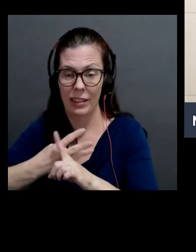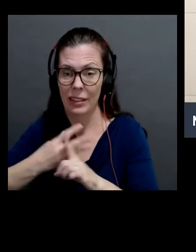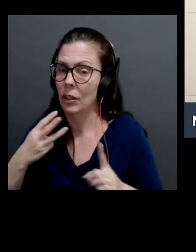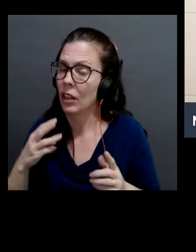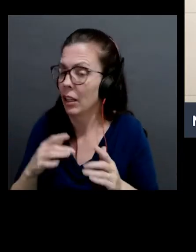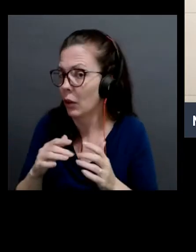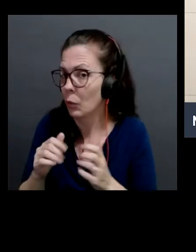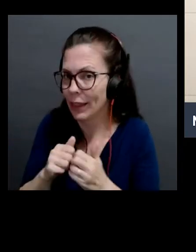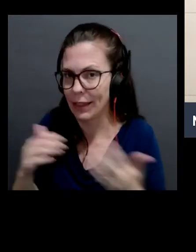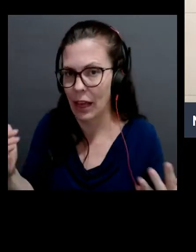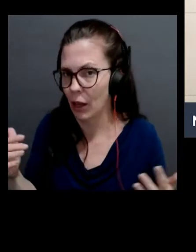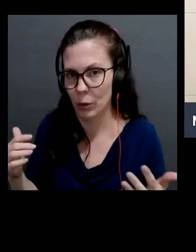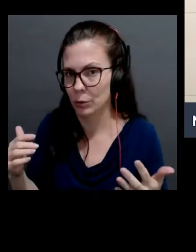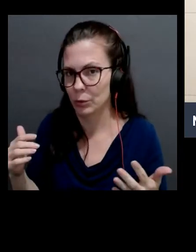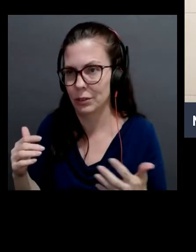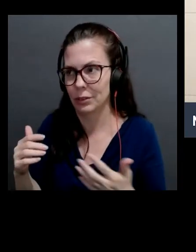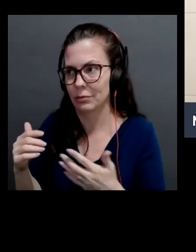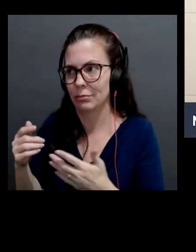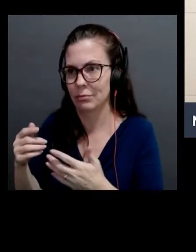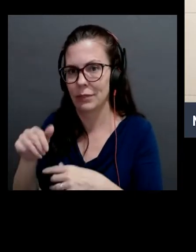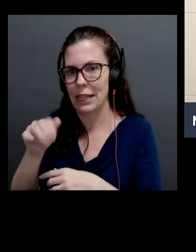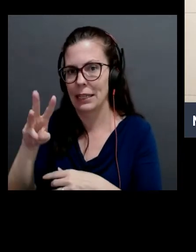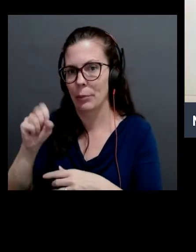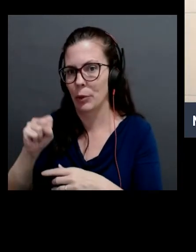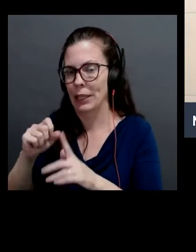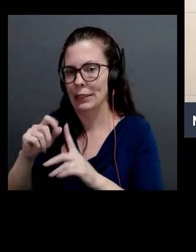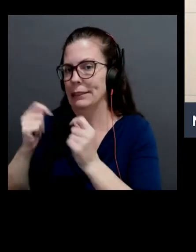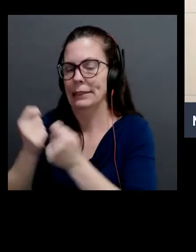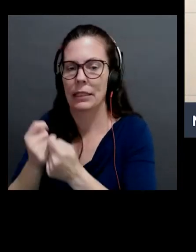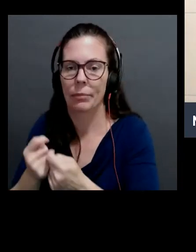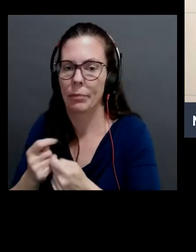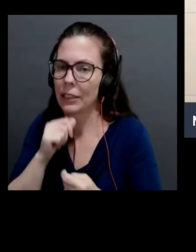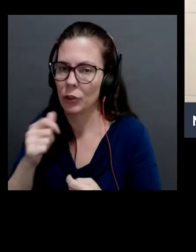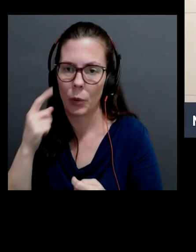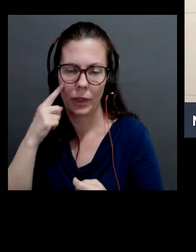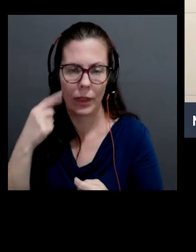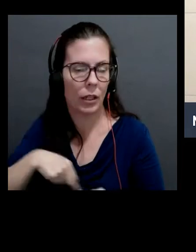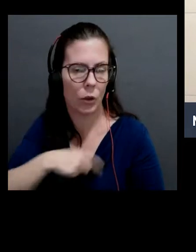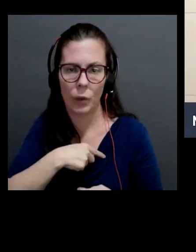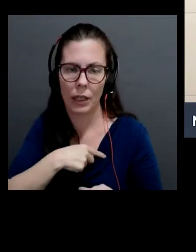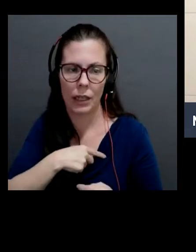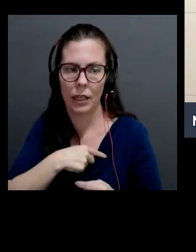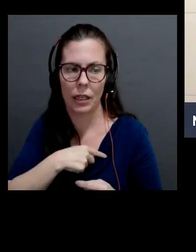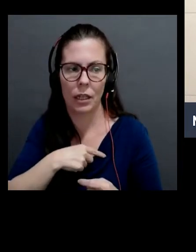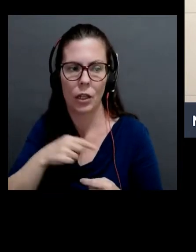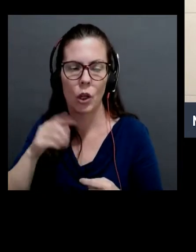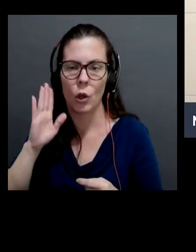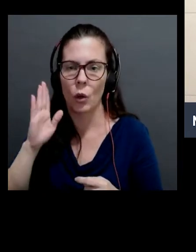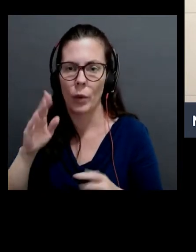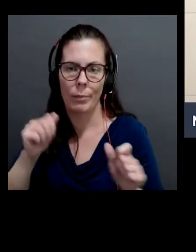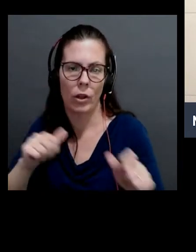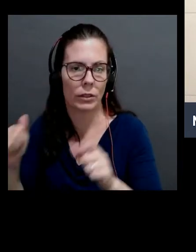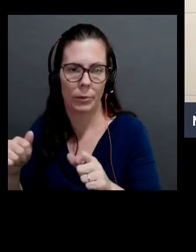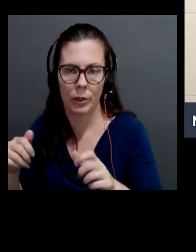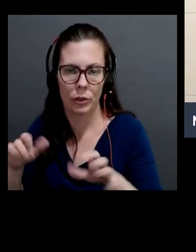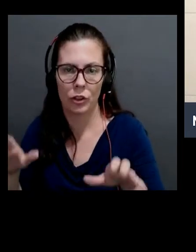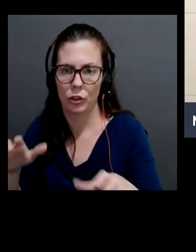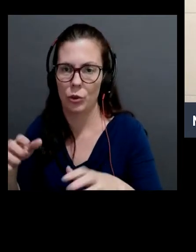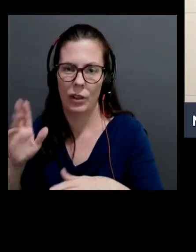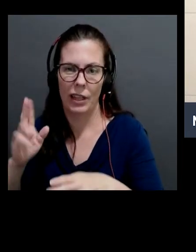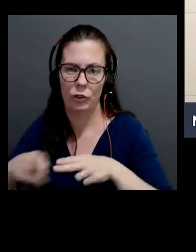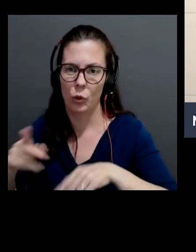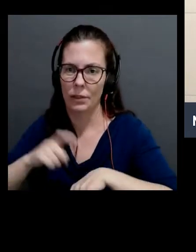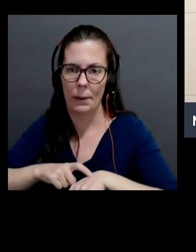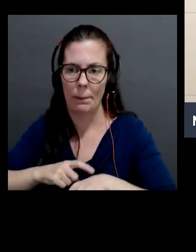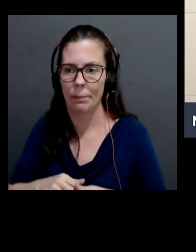the help of the team at EdStart, like I don't think it would have been nearly possible to do in that short of a time.